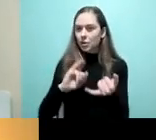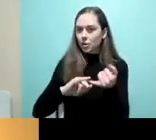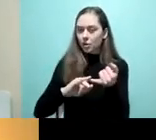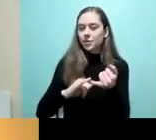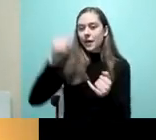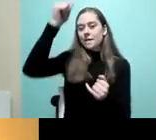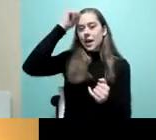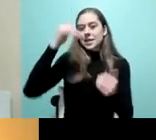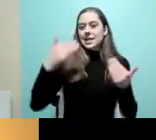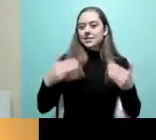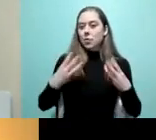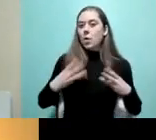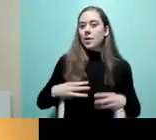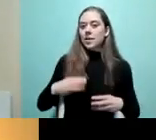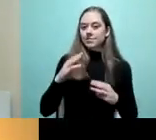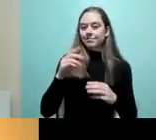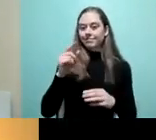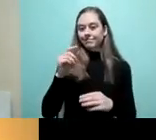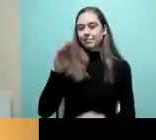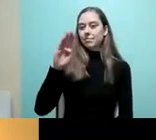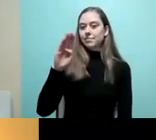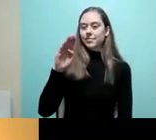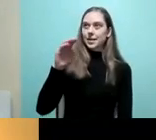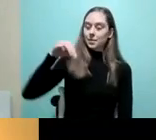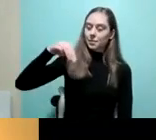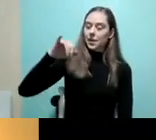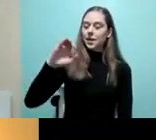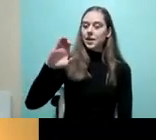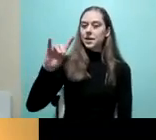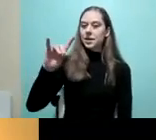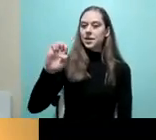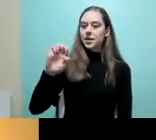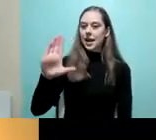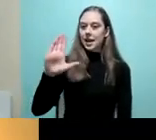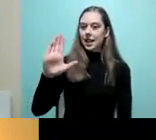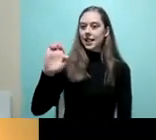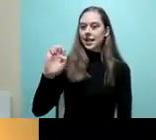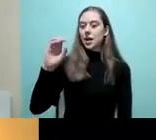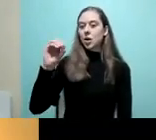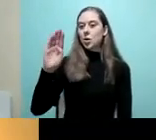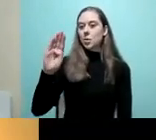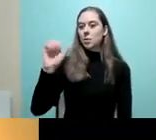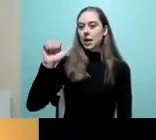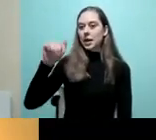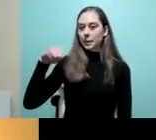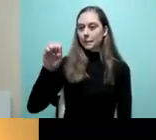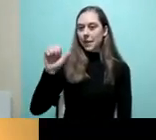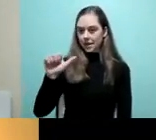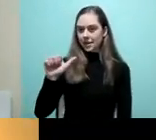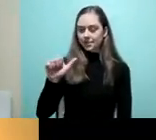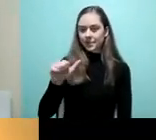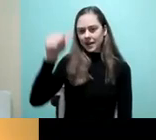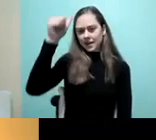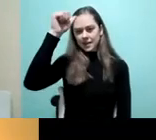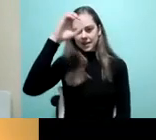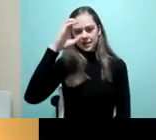that. So becoming the first lady. But early on in Barack Obama's